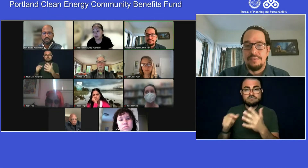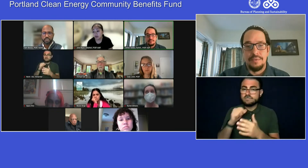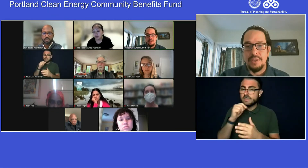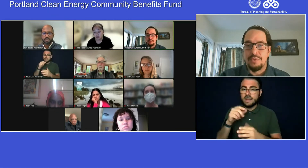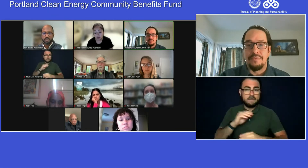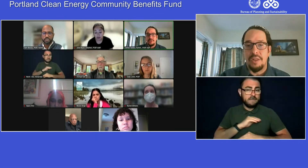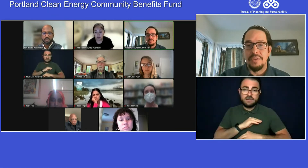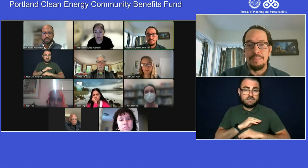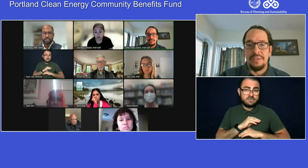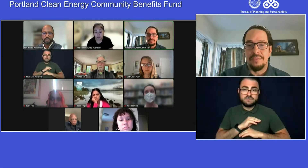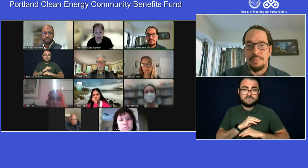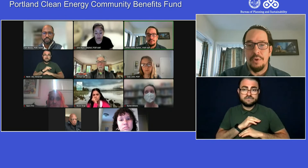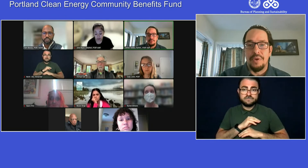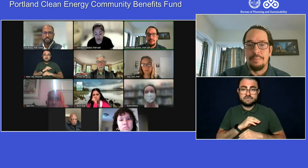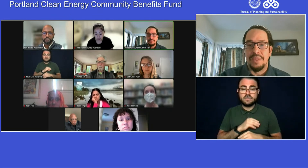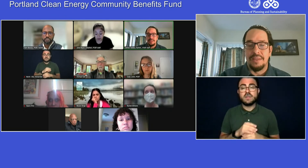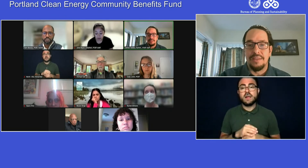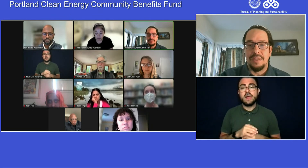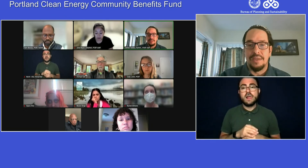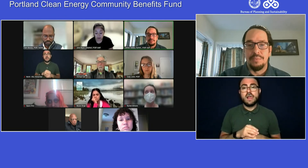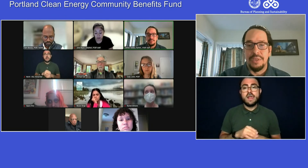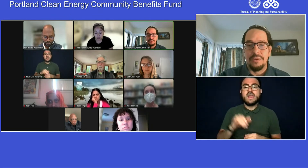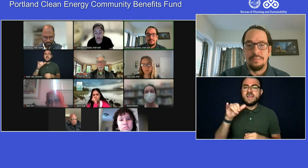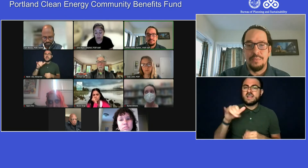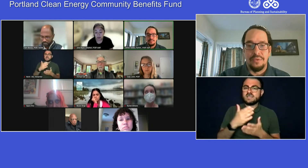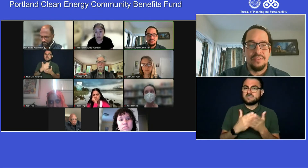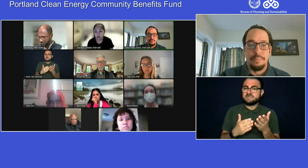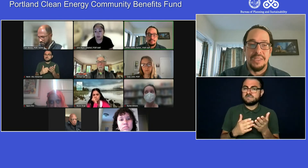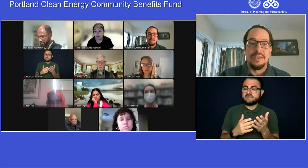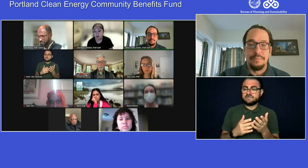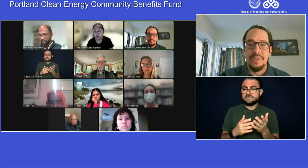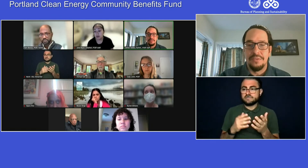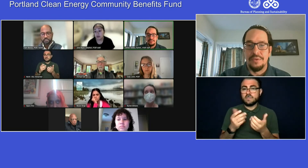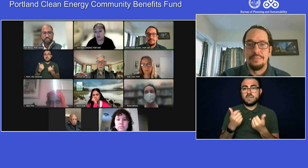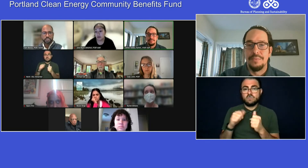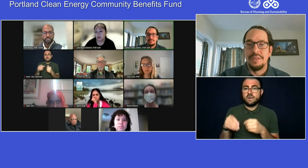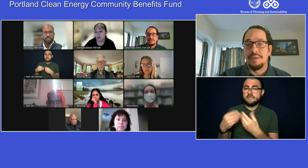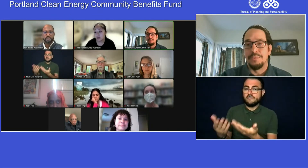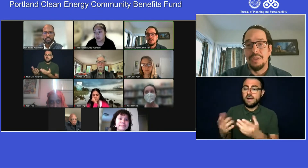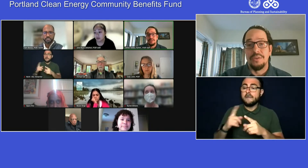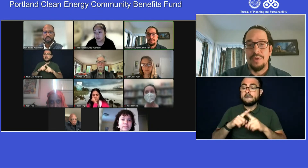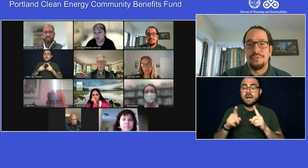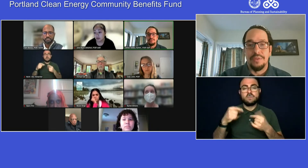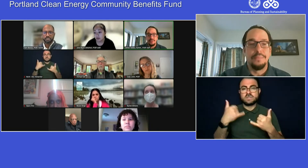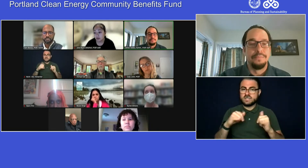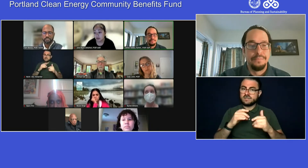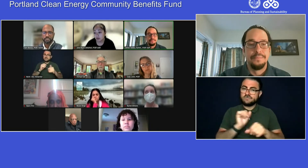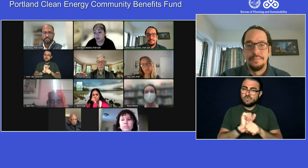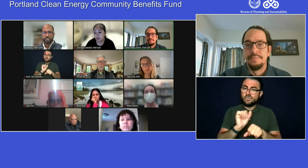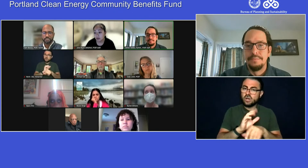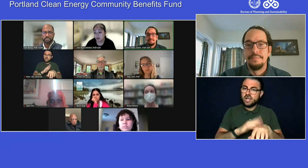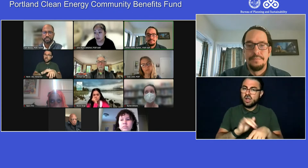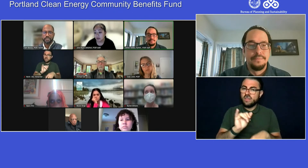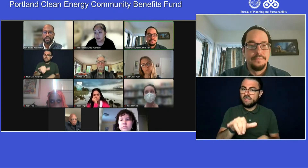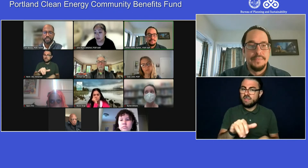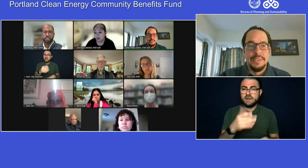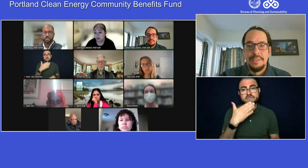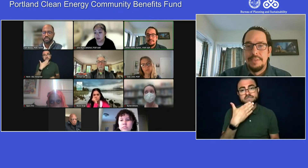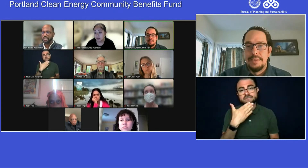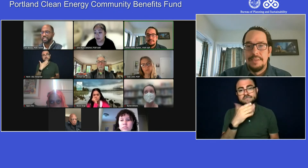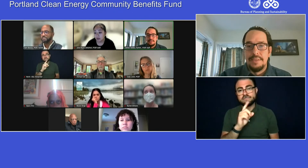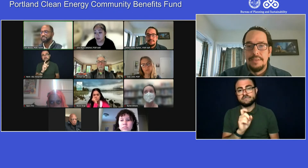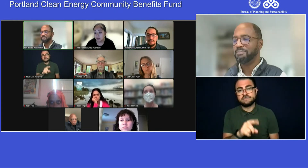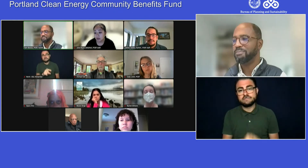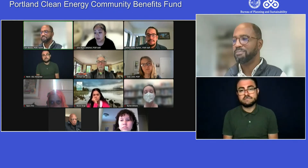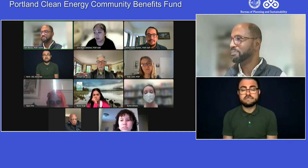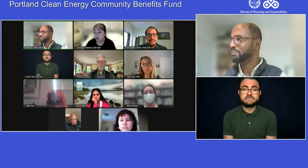this is, you know, an evolving piece of our program that we are still building. So yeah, really good question though. Thank